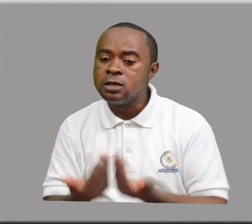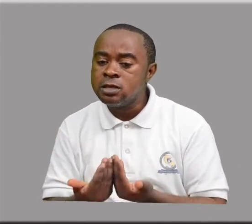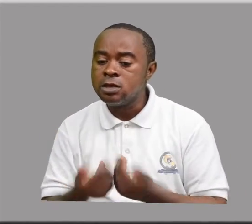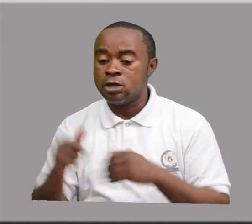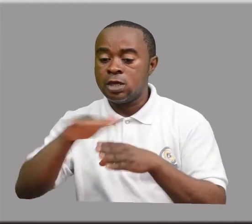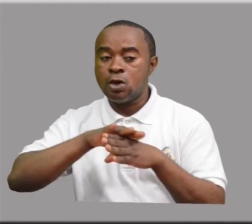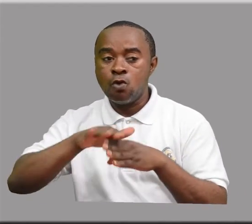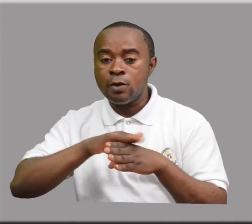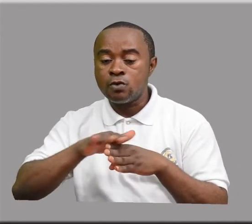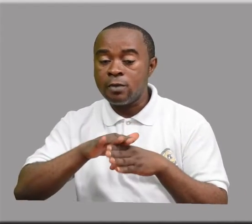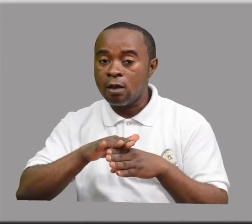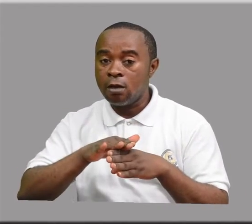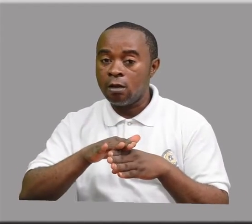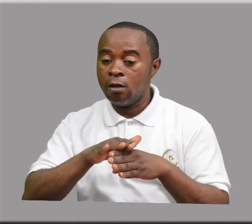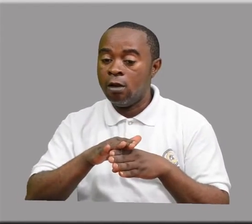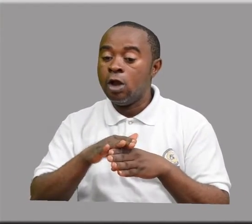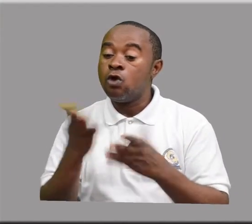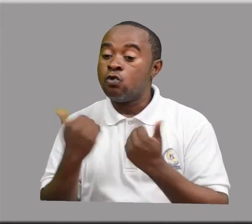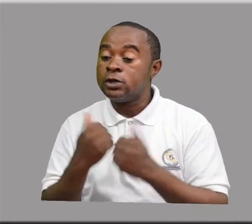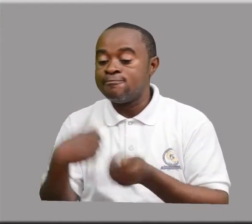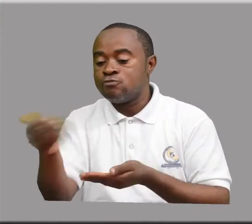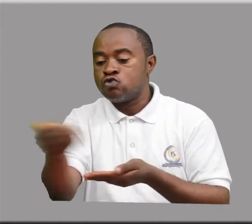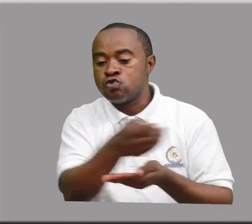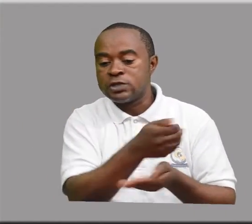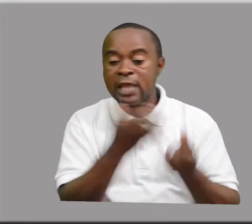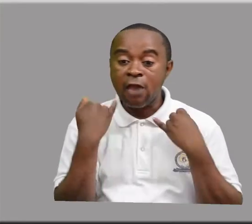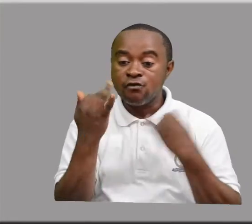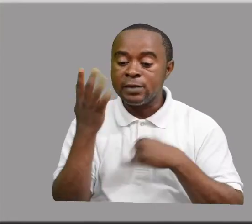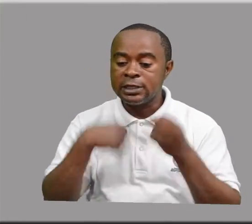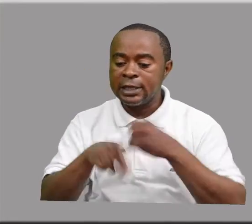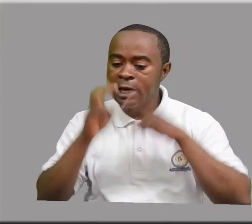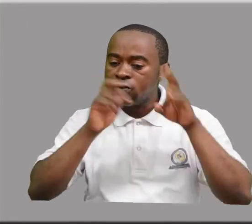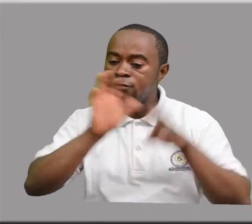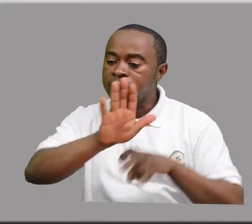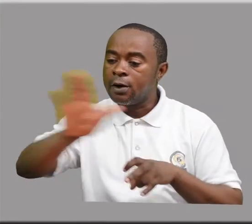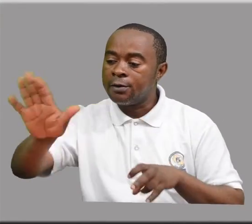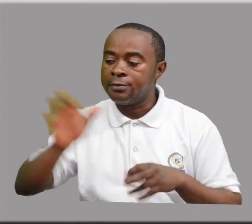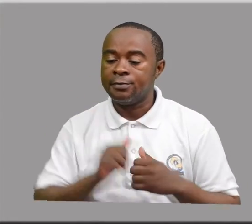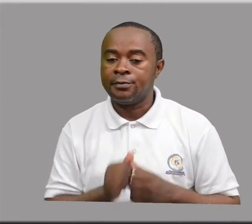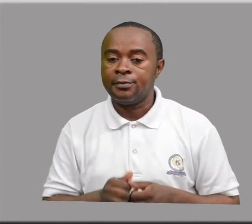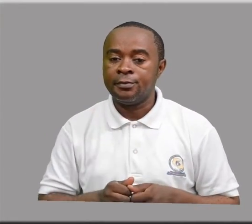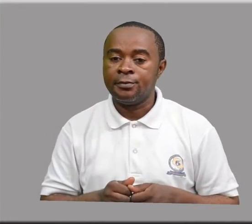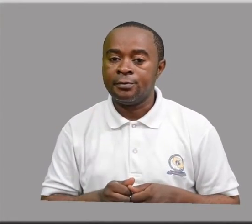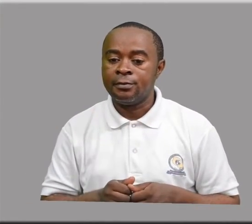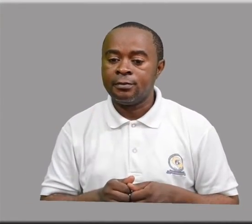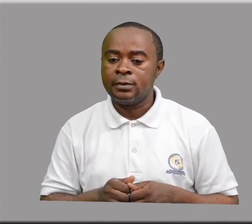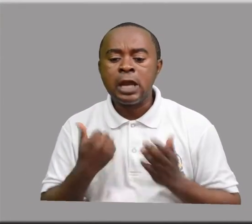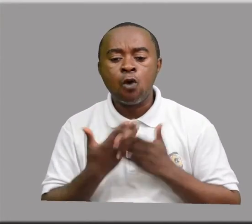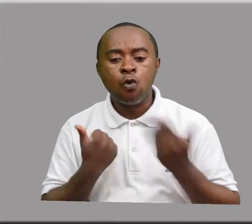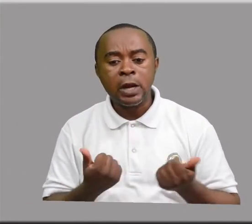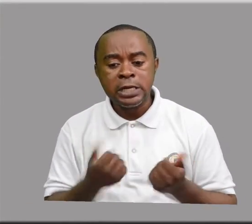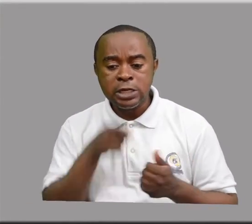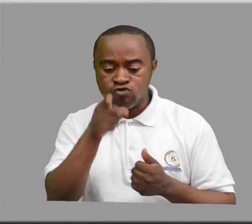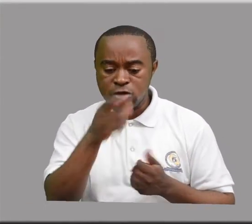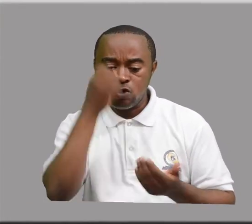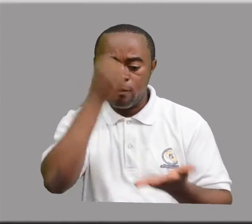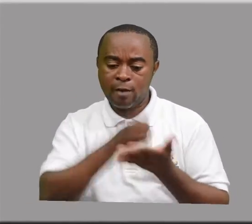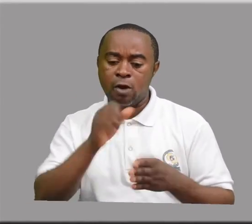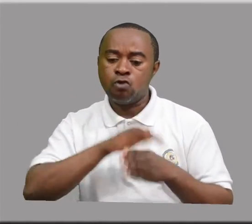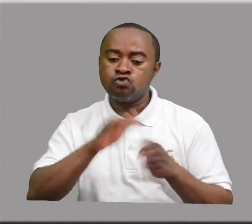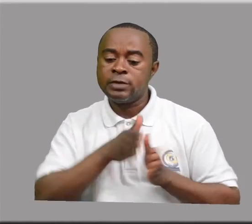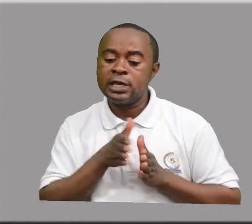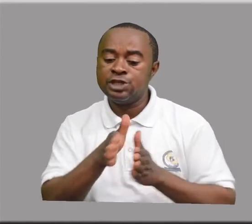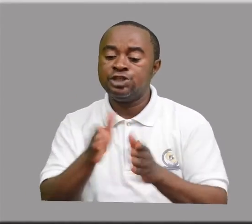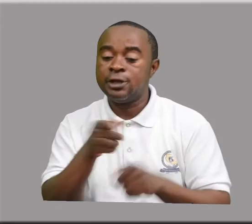or the method that you are going to use in order to collect information, and why you are using those